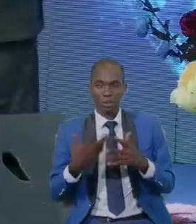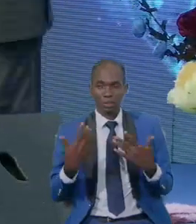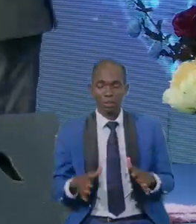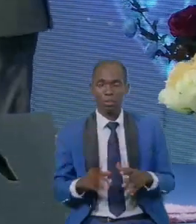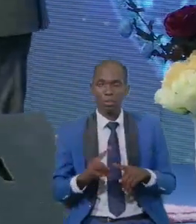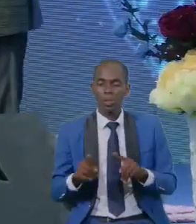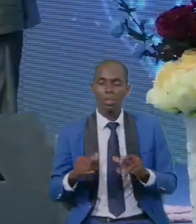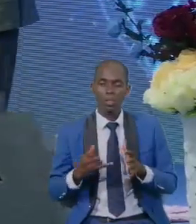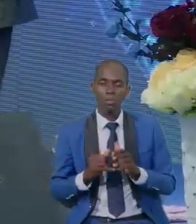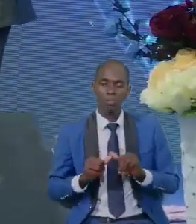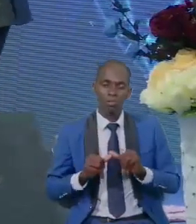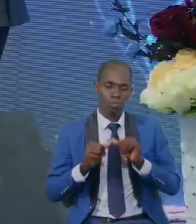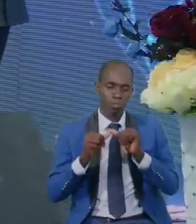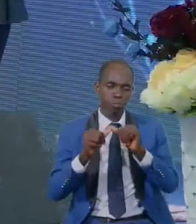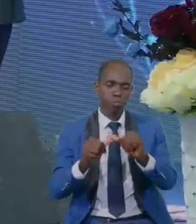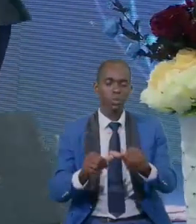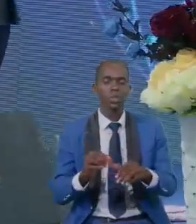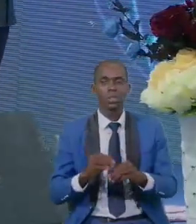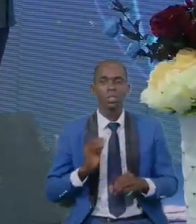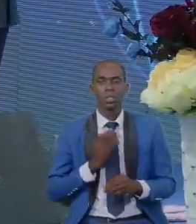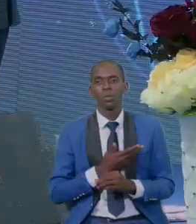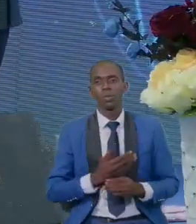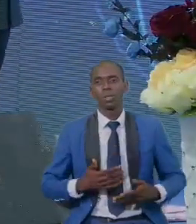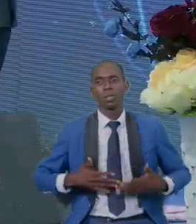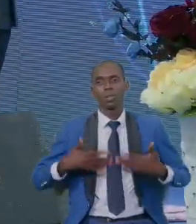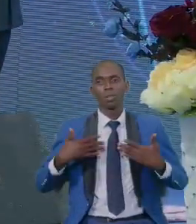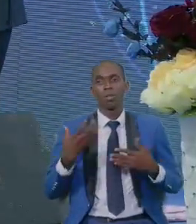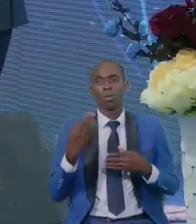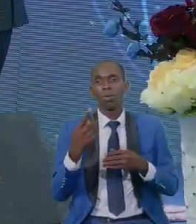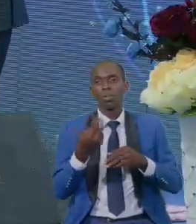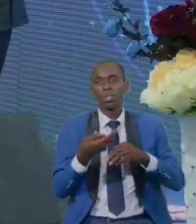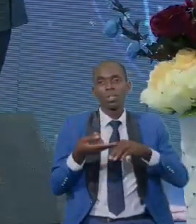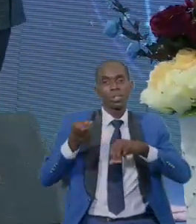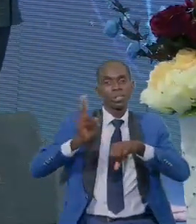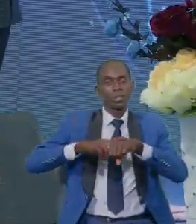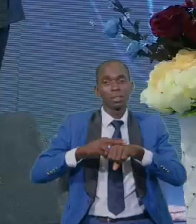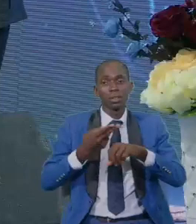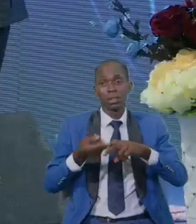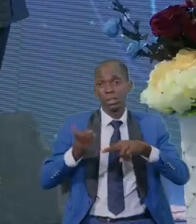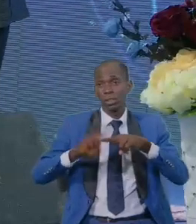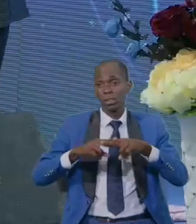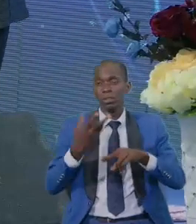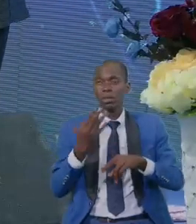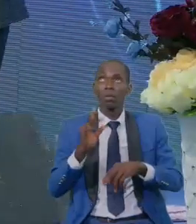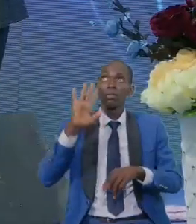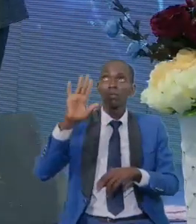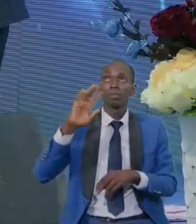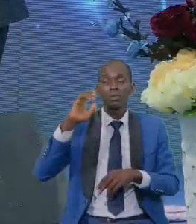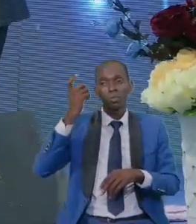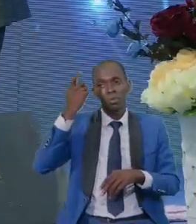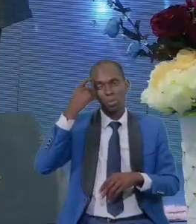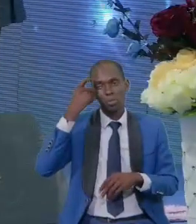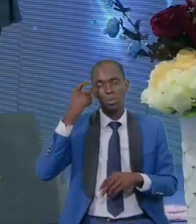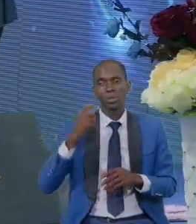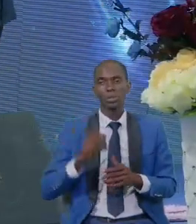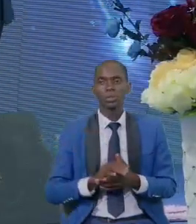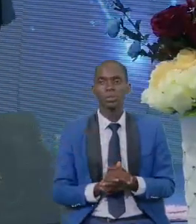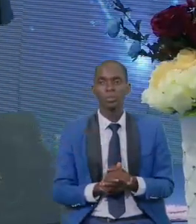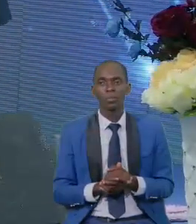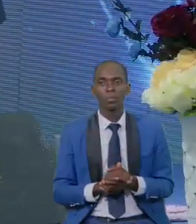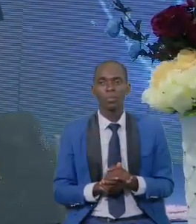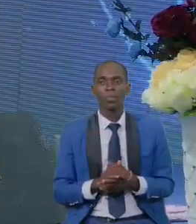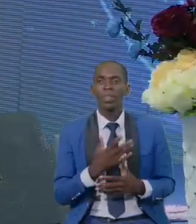lives. Of the increase of his kingdom, of his government.